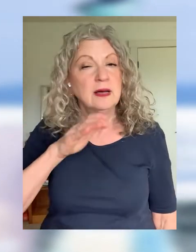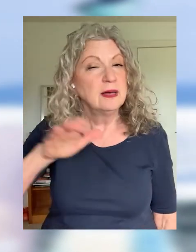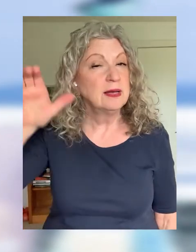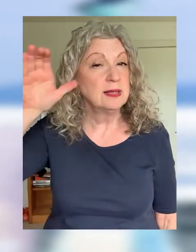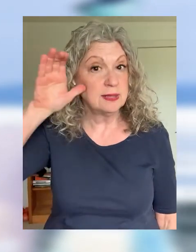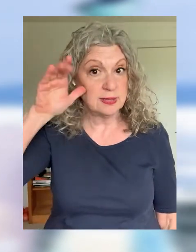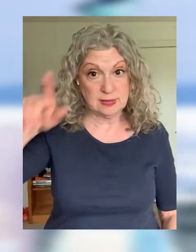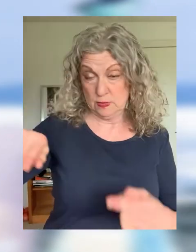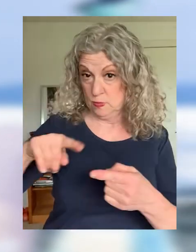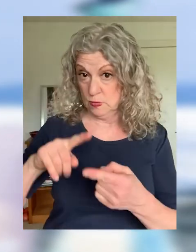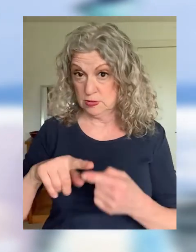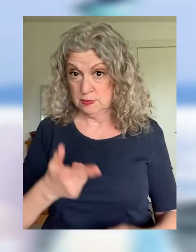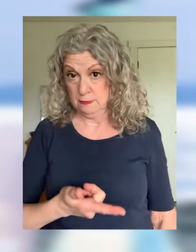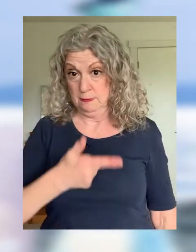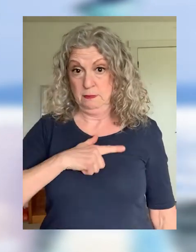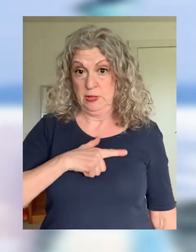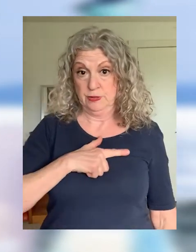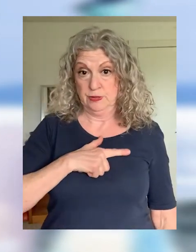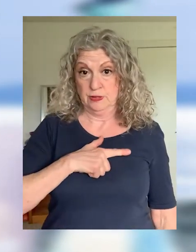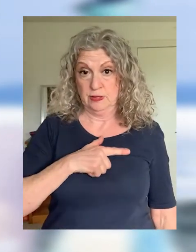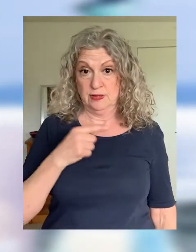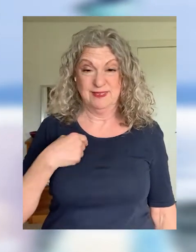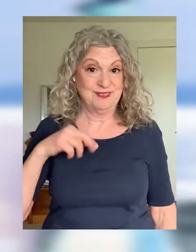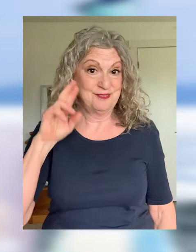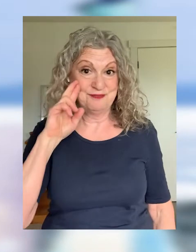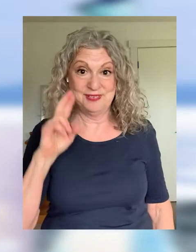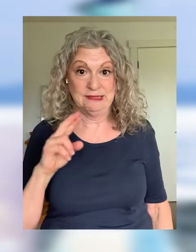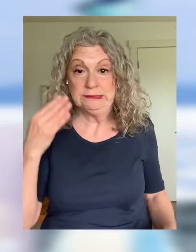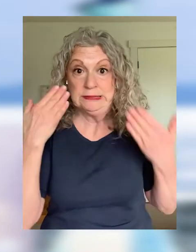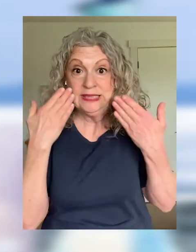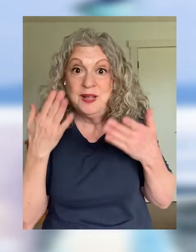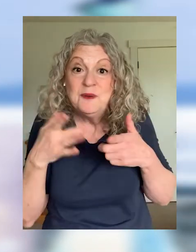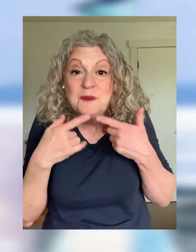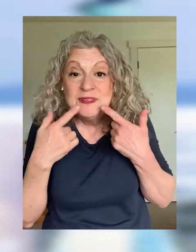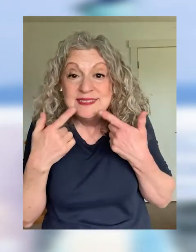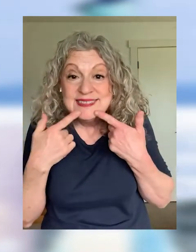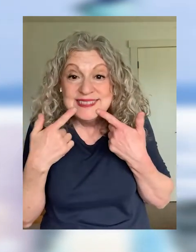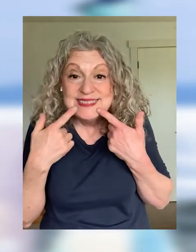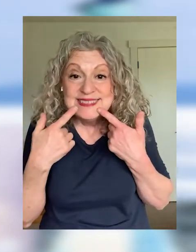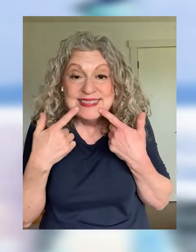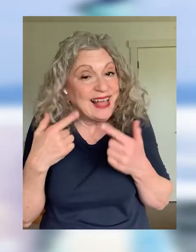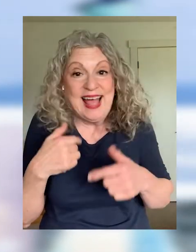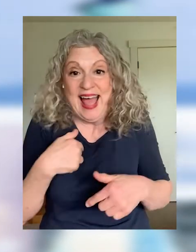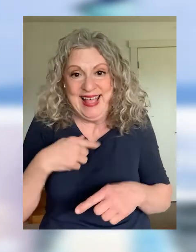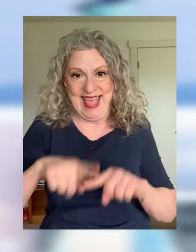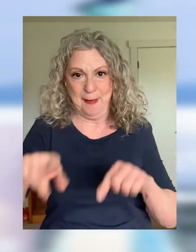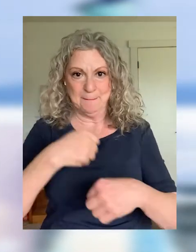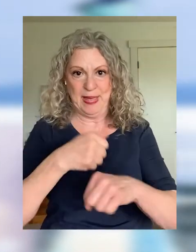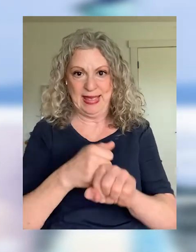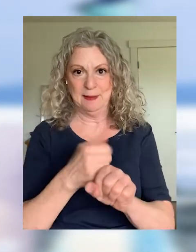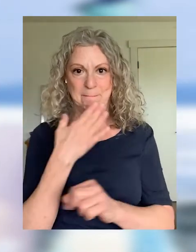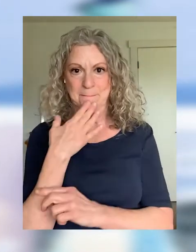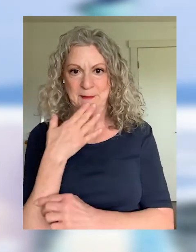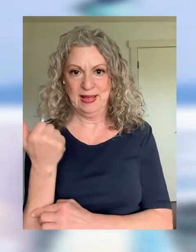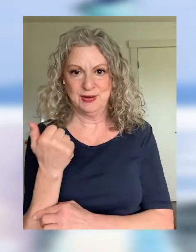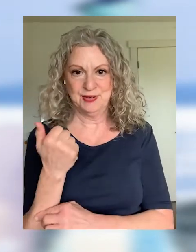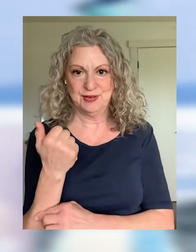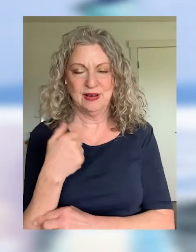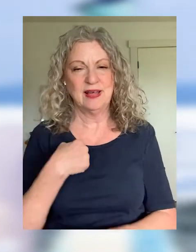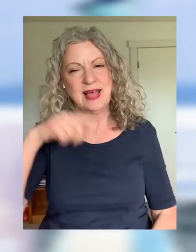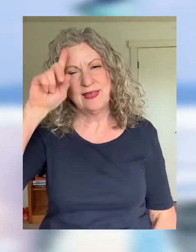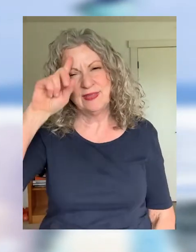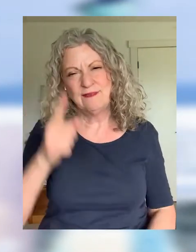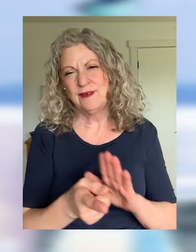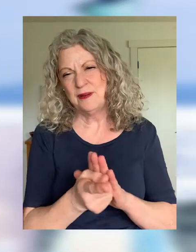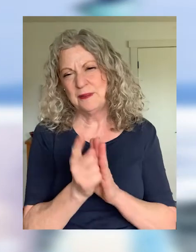And then when it's my turn to talk, I realize I don't know what to say. I can't make this better. I think